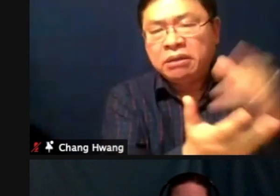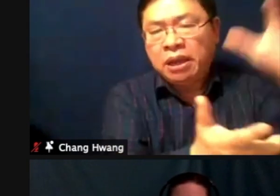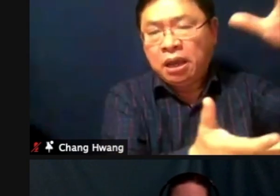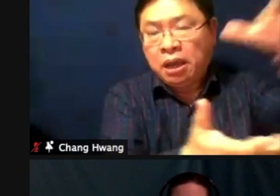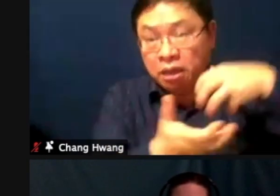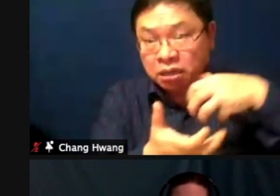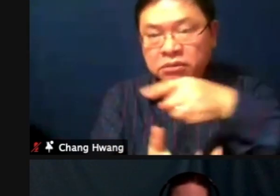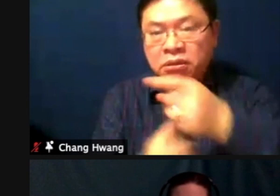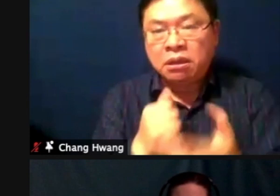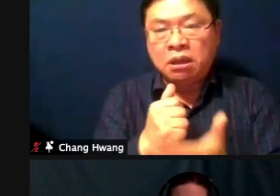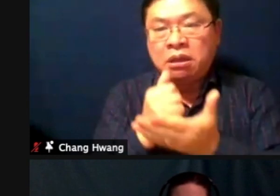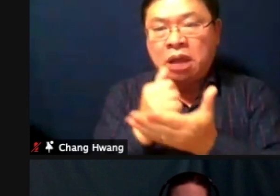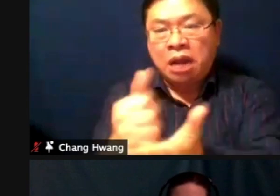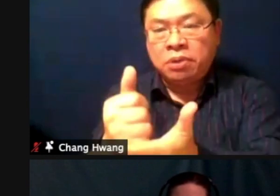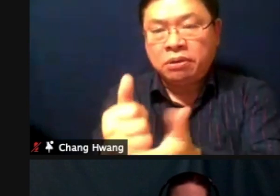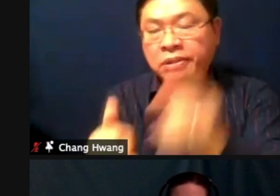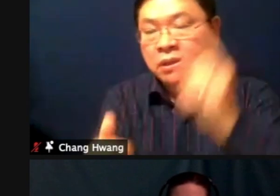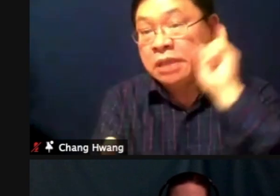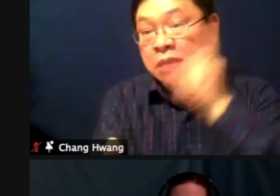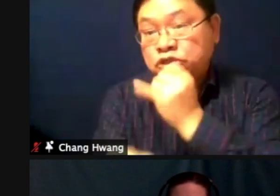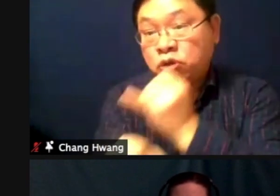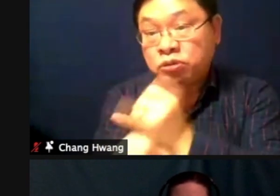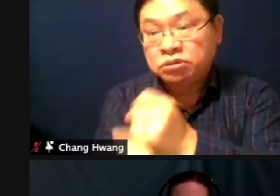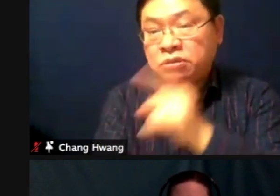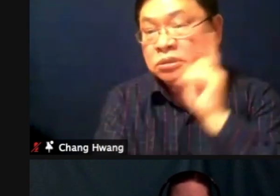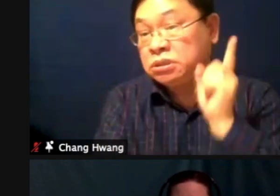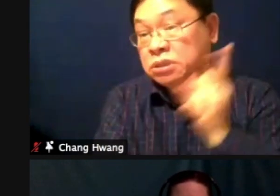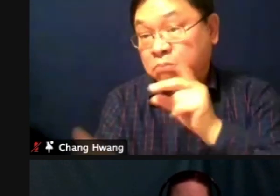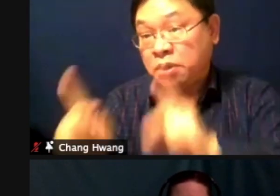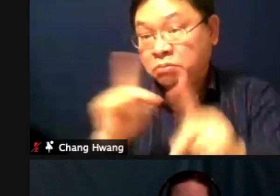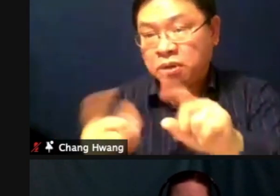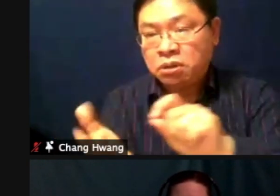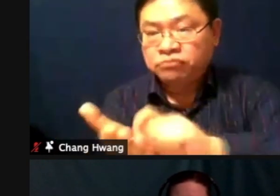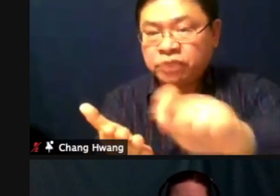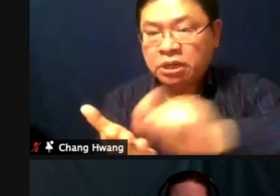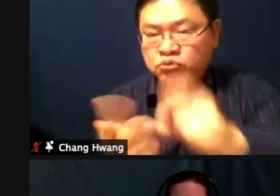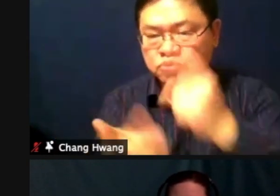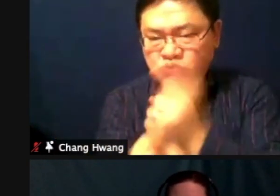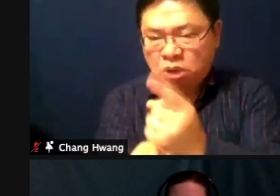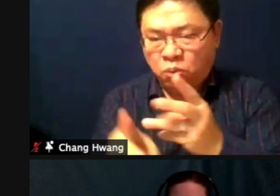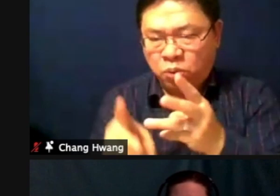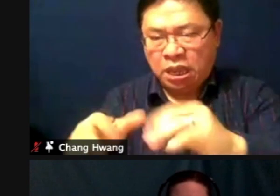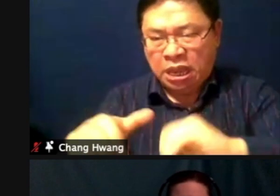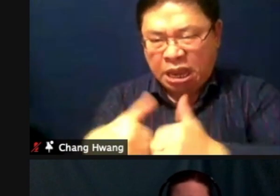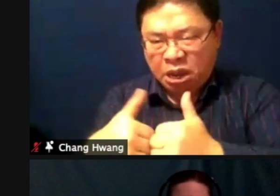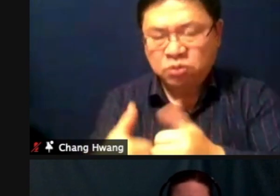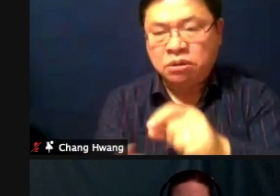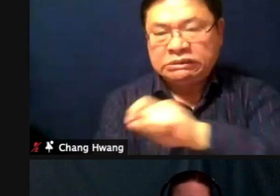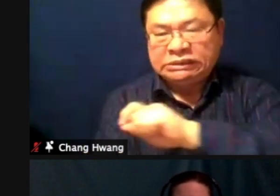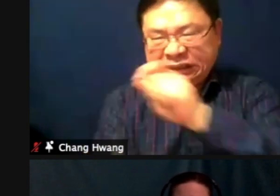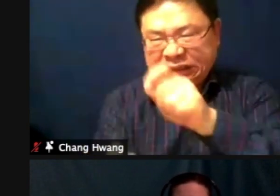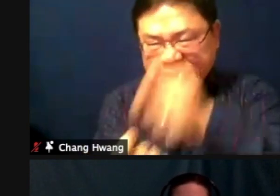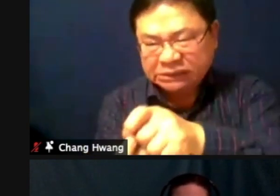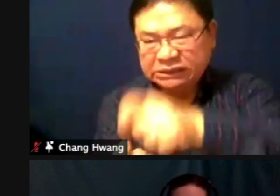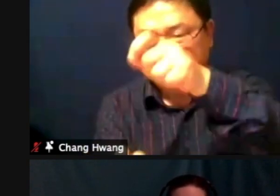not up to par with their hearing peers. So the government allotted funding to help deaf schools in a way to find a